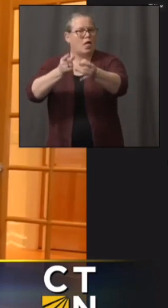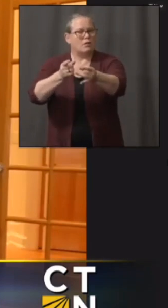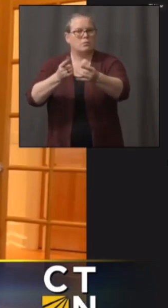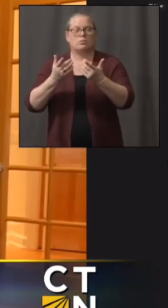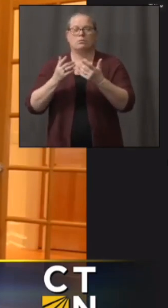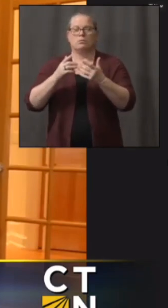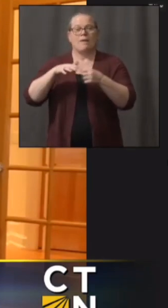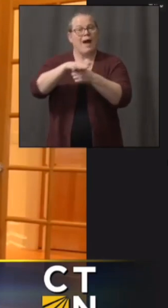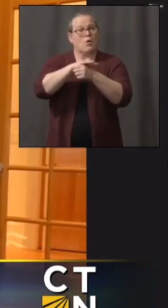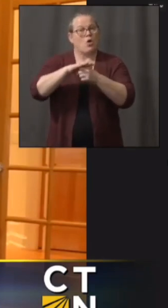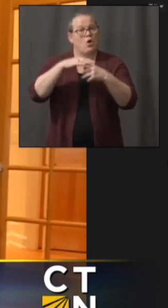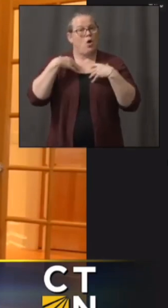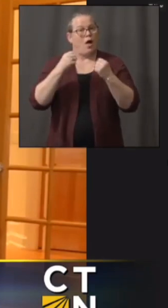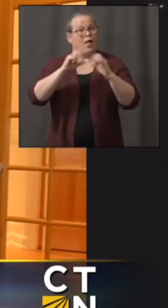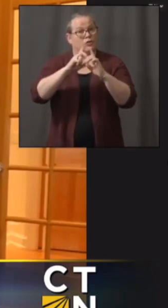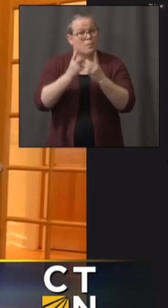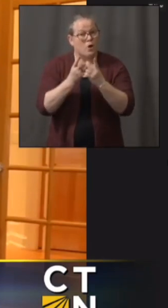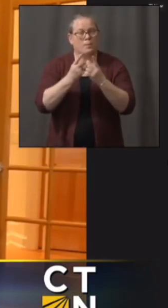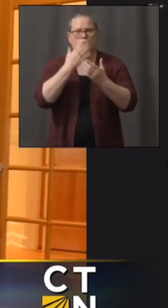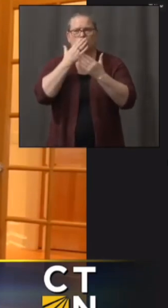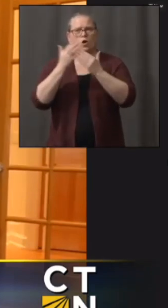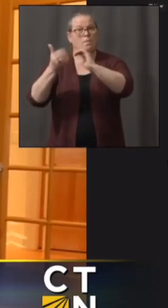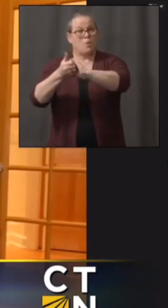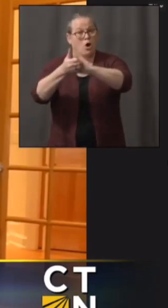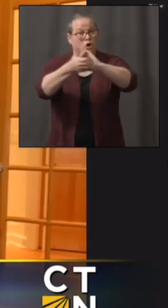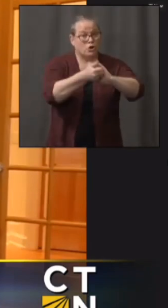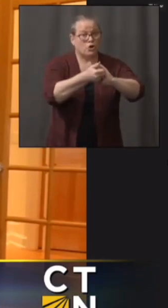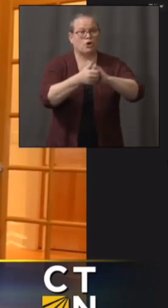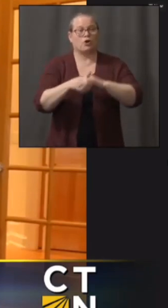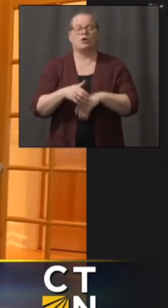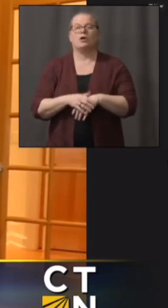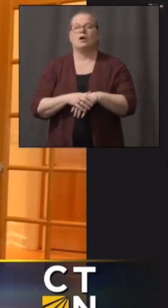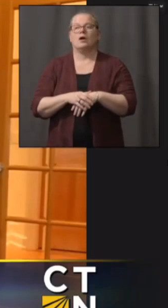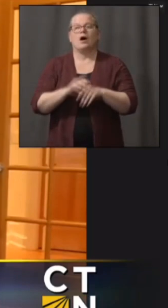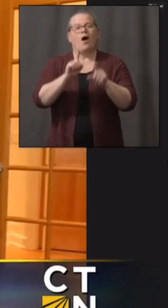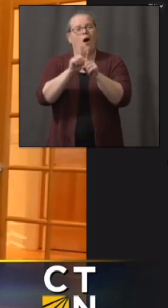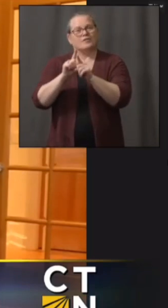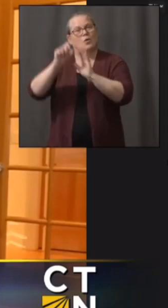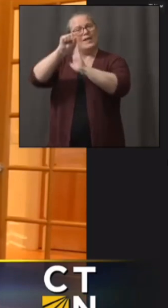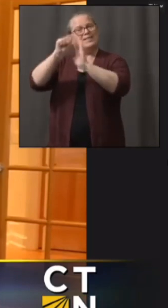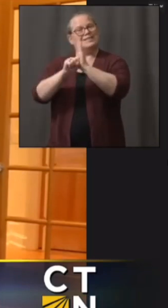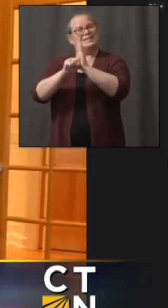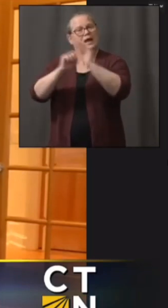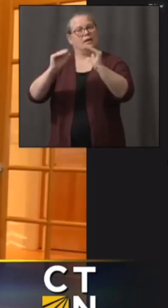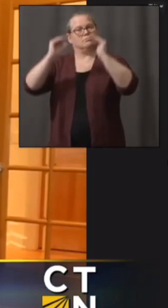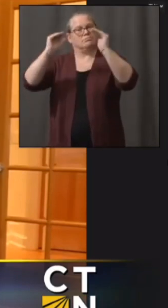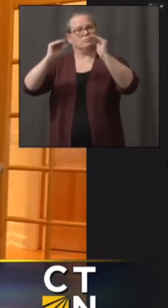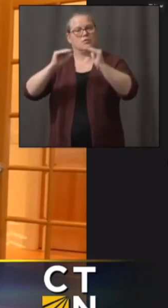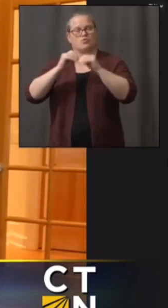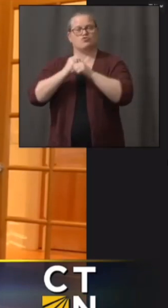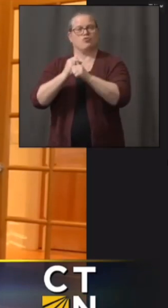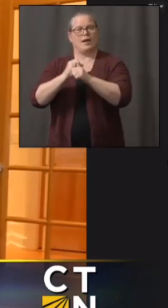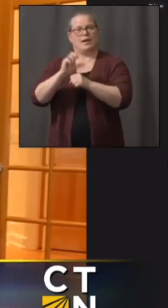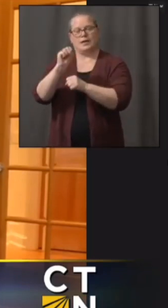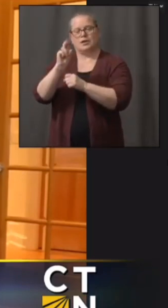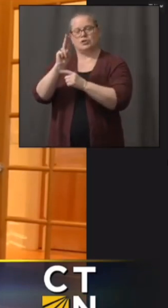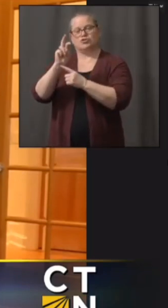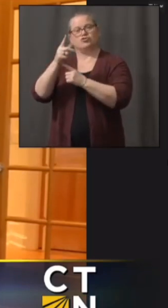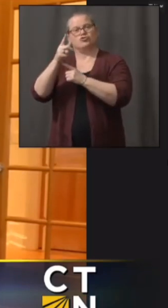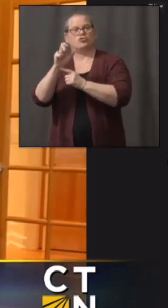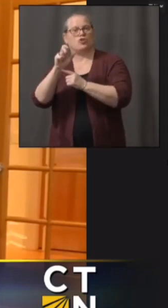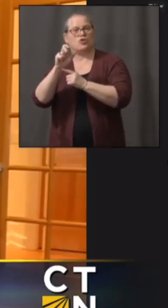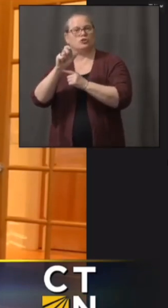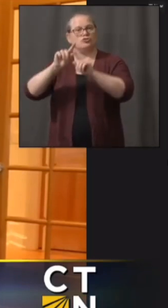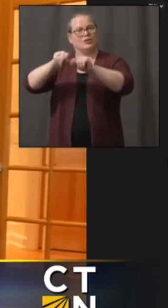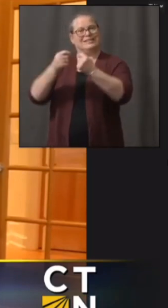our local health departments, and we created a surge capacity team at the state level to step in if a local health department gets overwhelmed